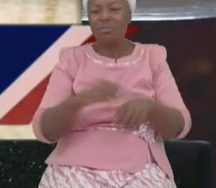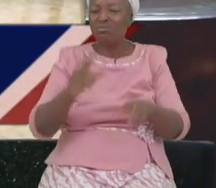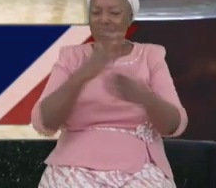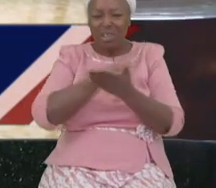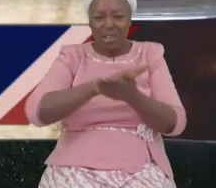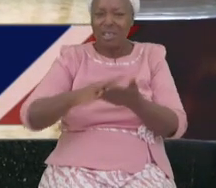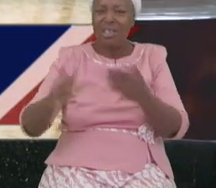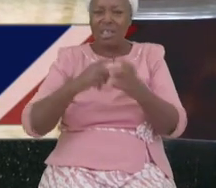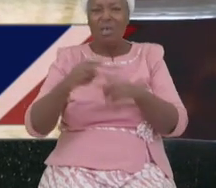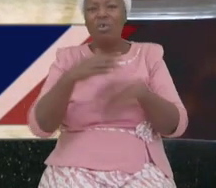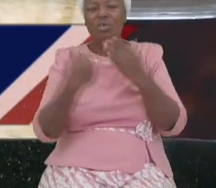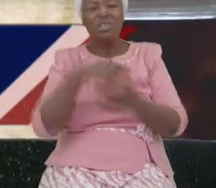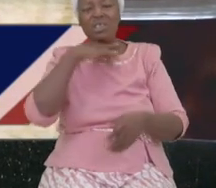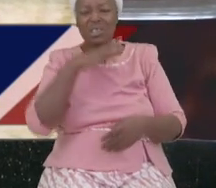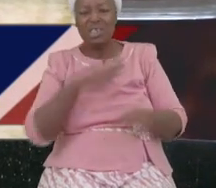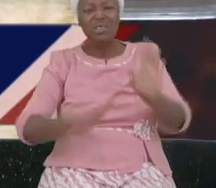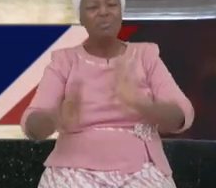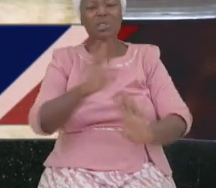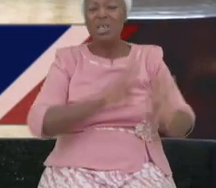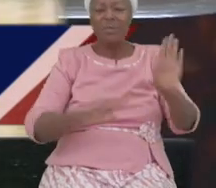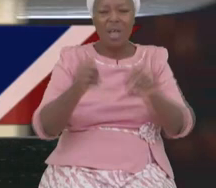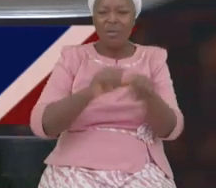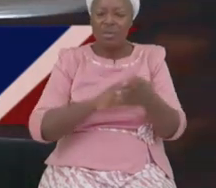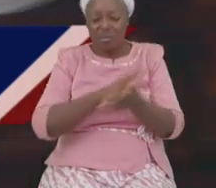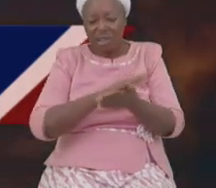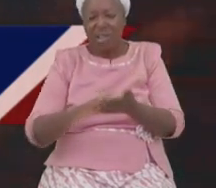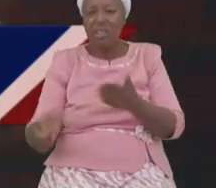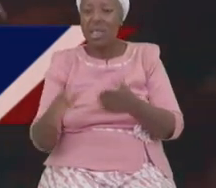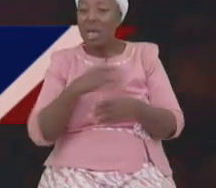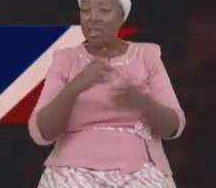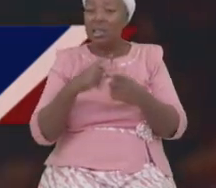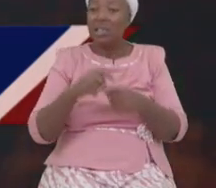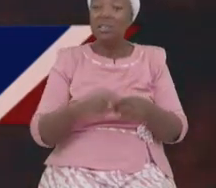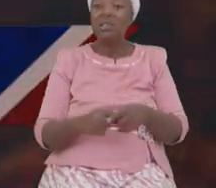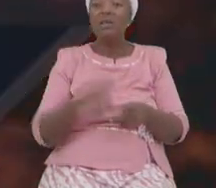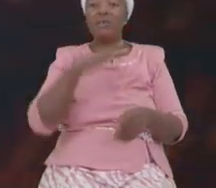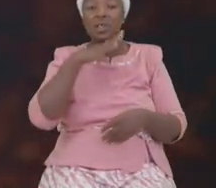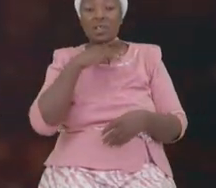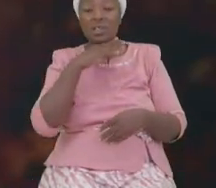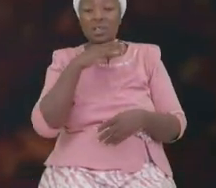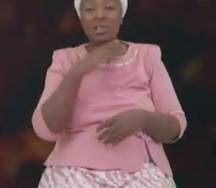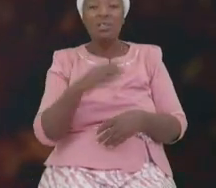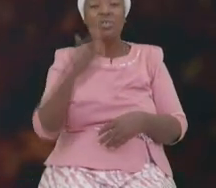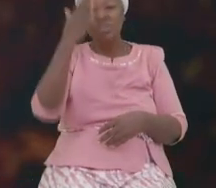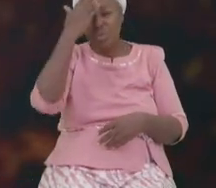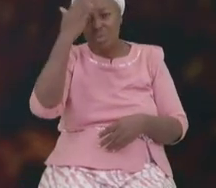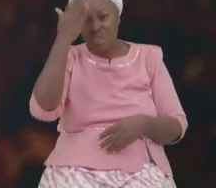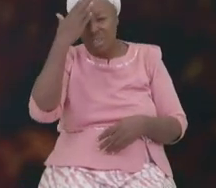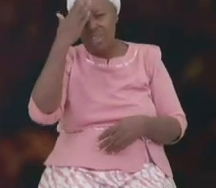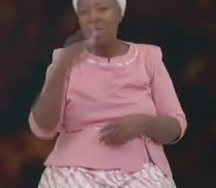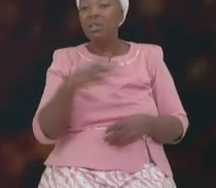filthy behavior, all that will be cleansed off, and filthy exposure. There are people